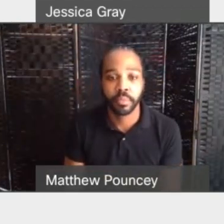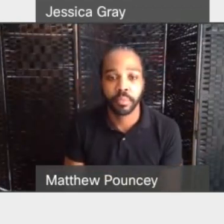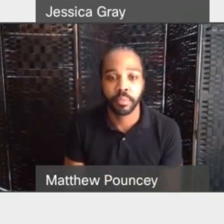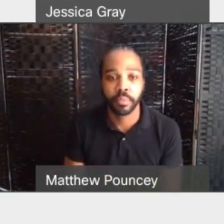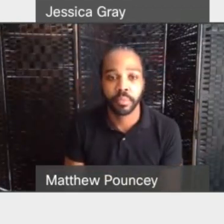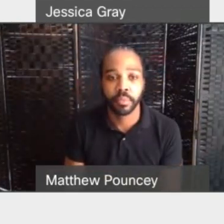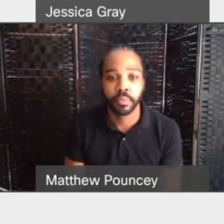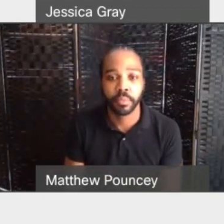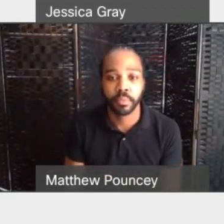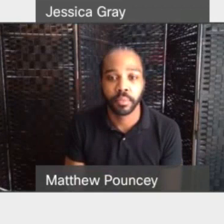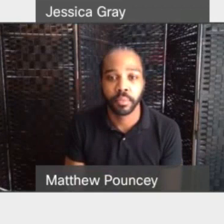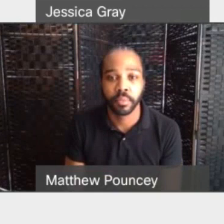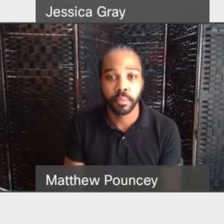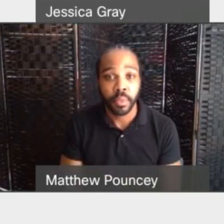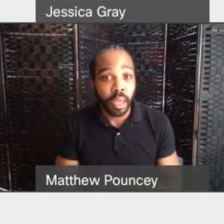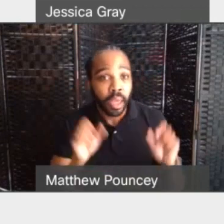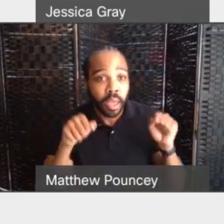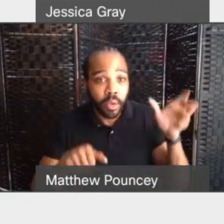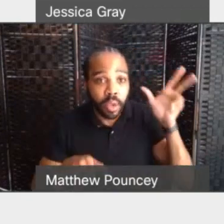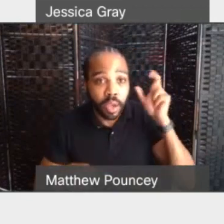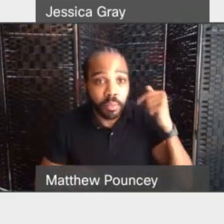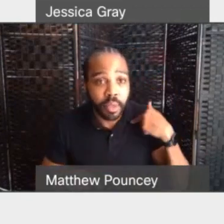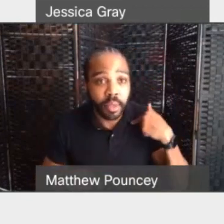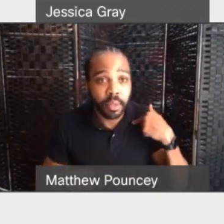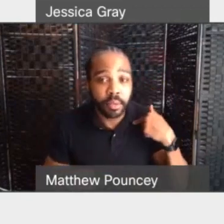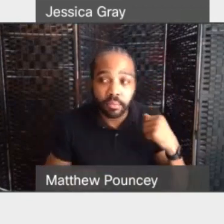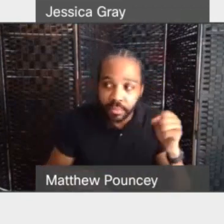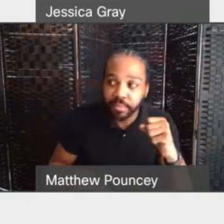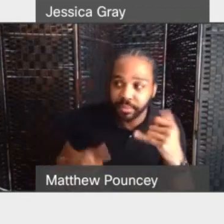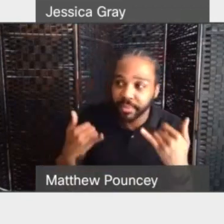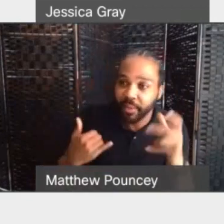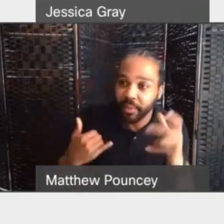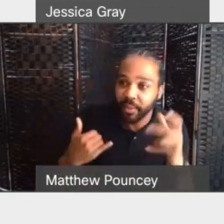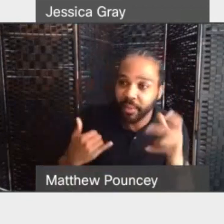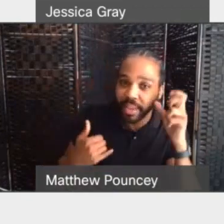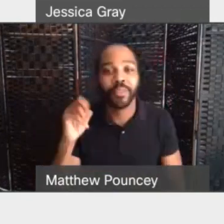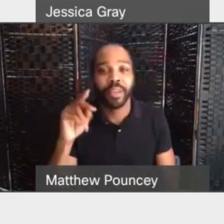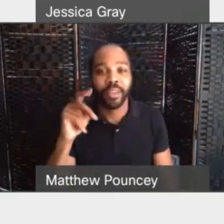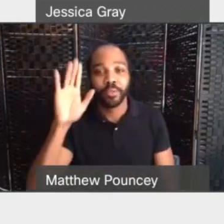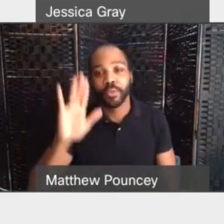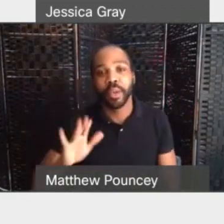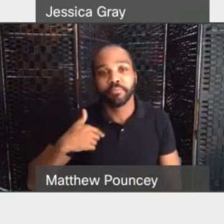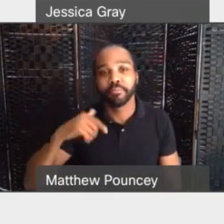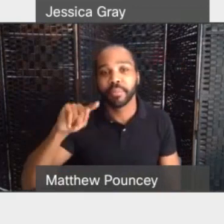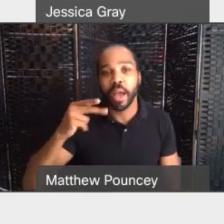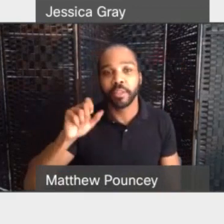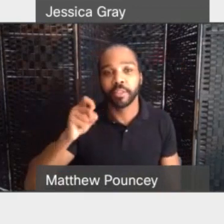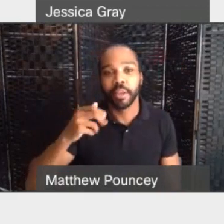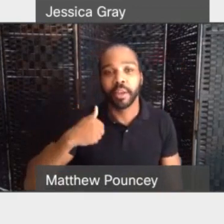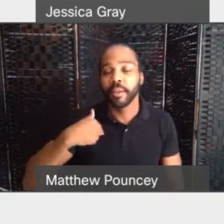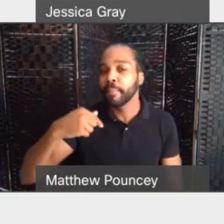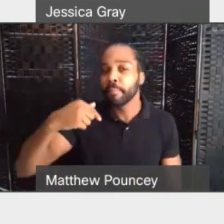Can you guys hear me? Now we can. Okay, great. There have not been